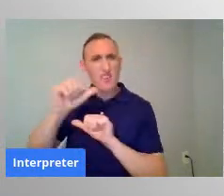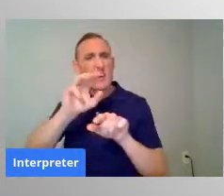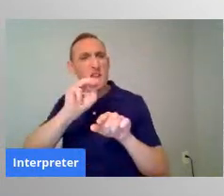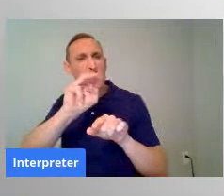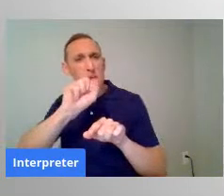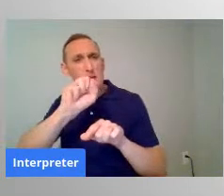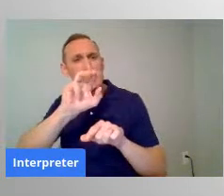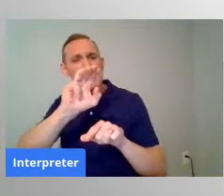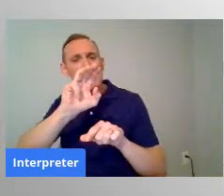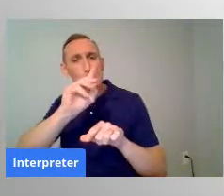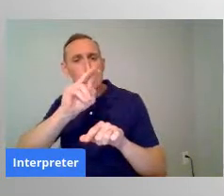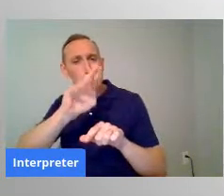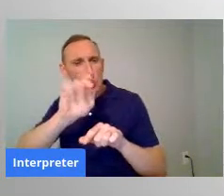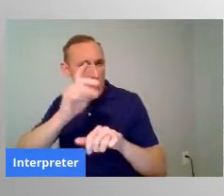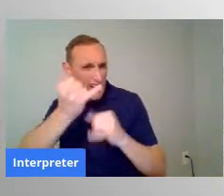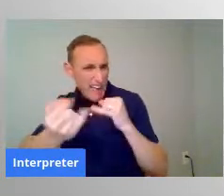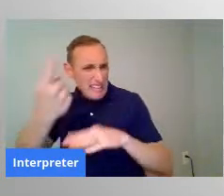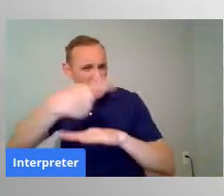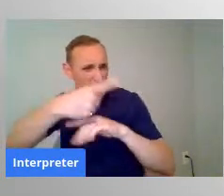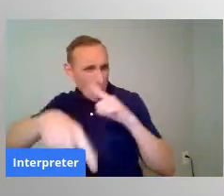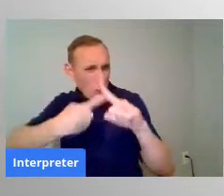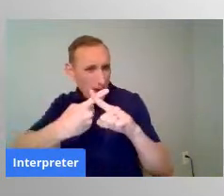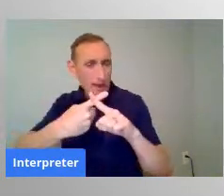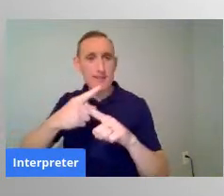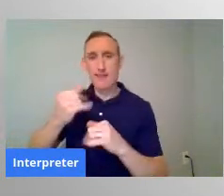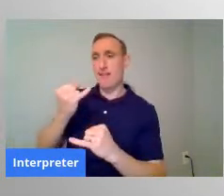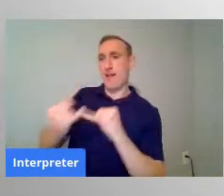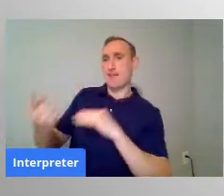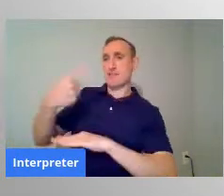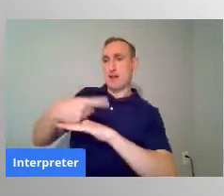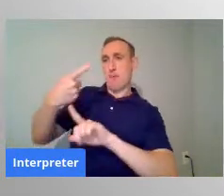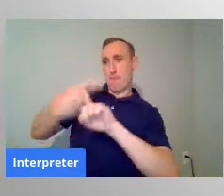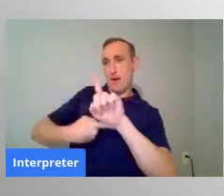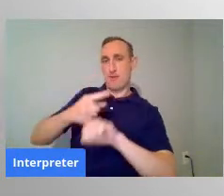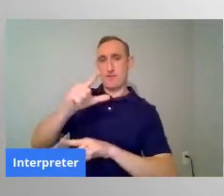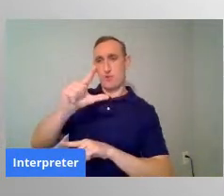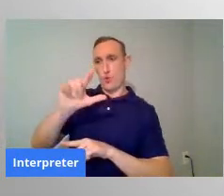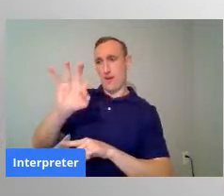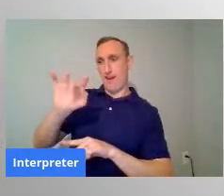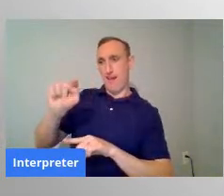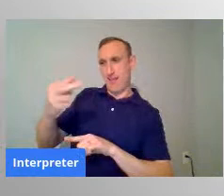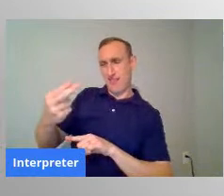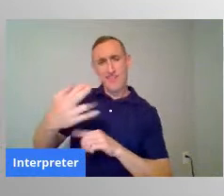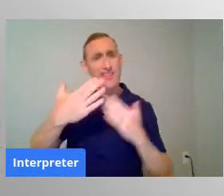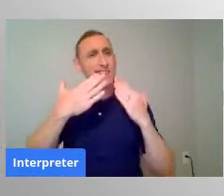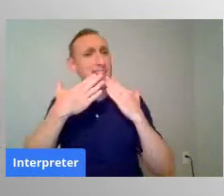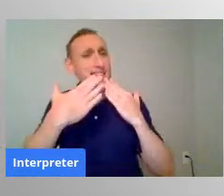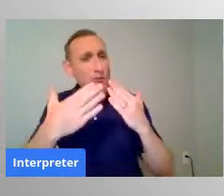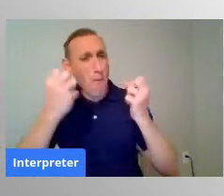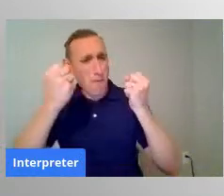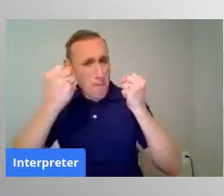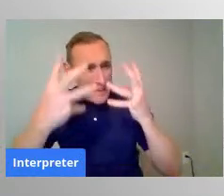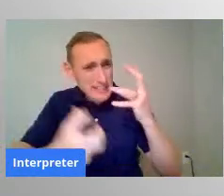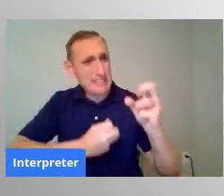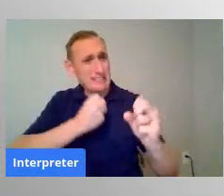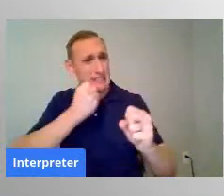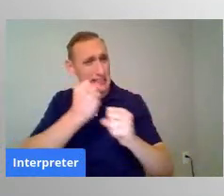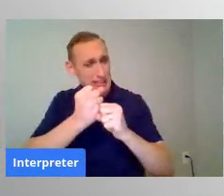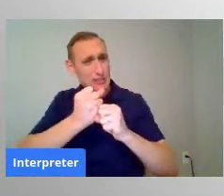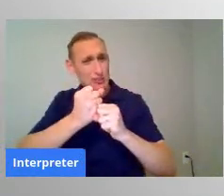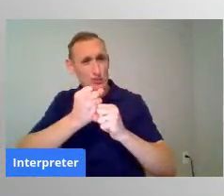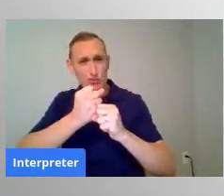of the month. Thank you. Thank you. Thank you for so many years of very, very faithful